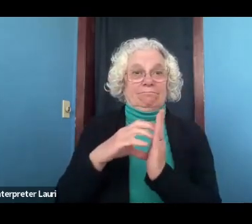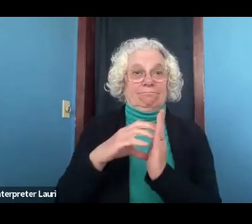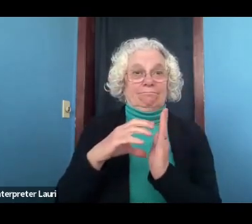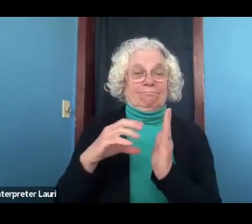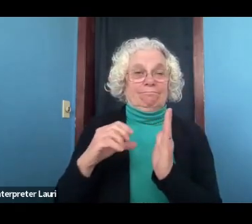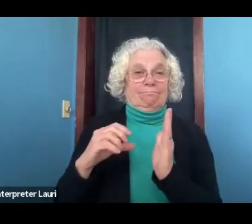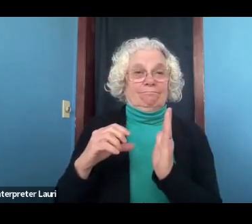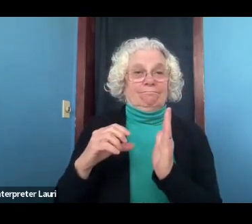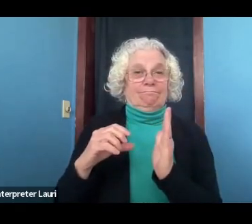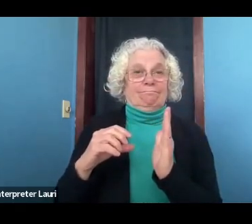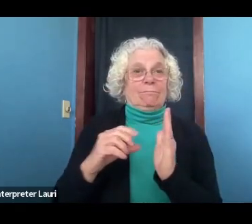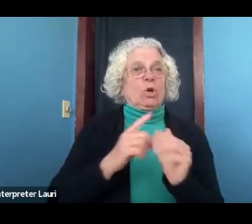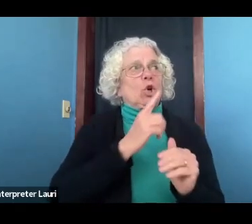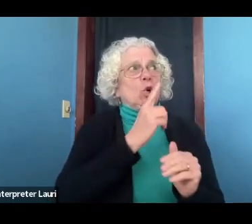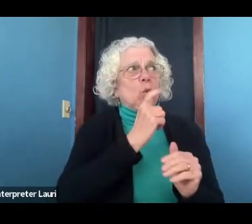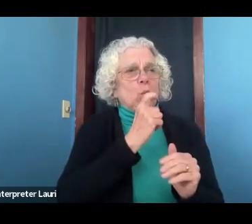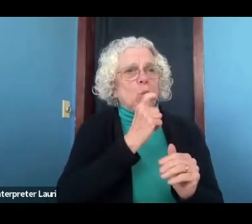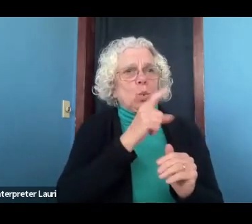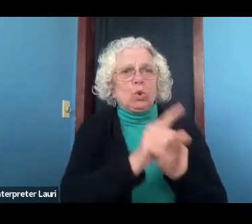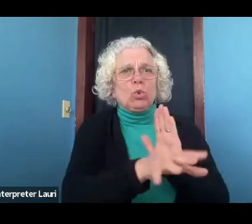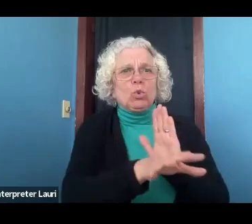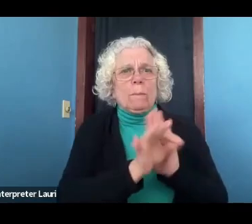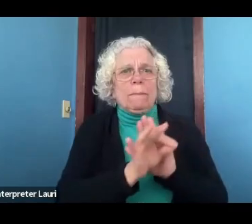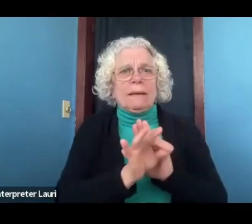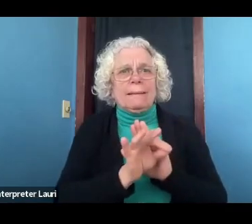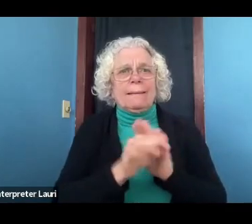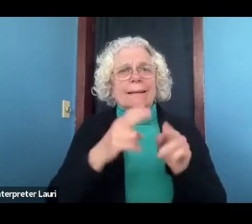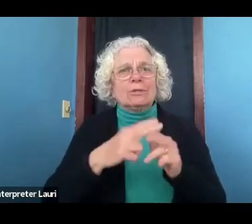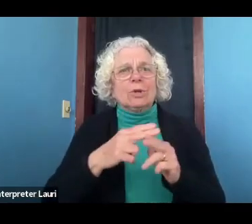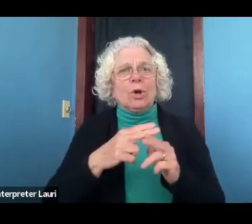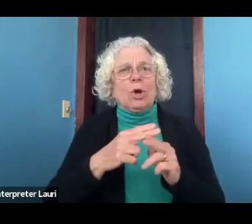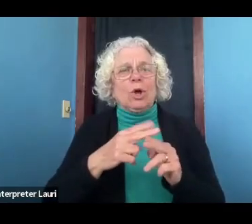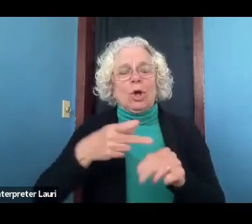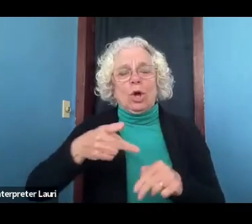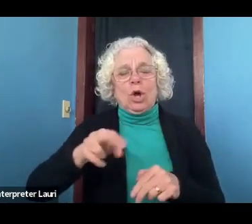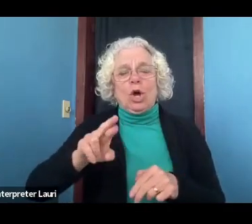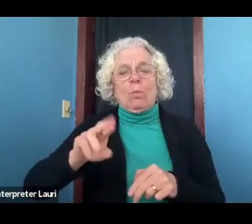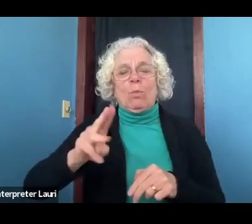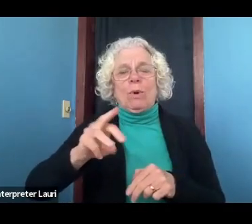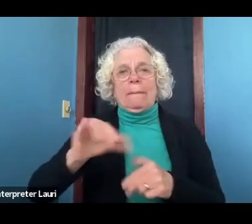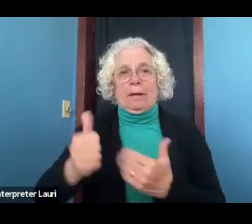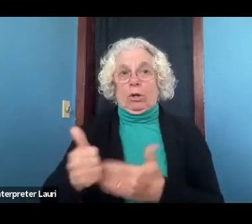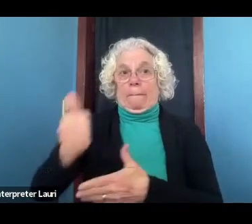The next line is, who do you want to have your primary healthcare agent?